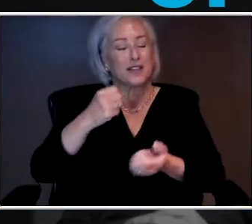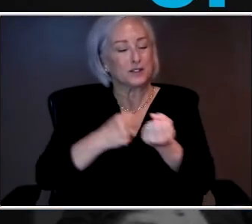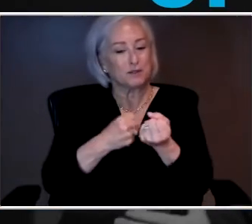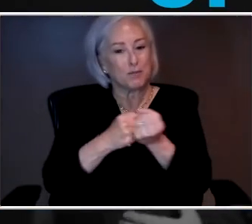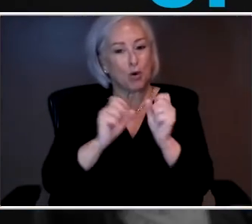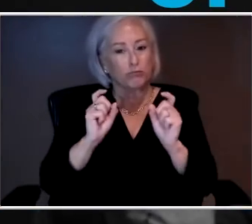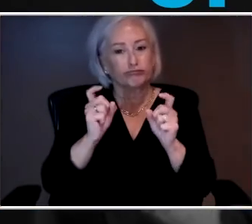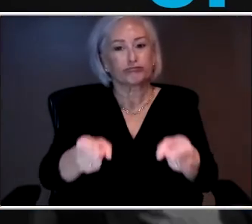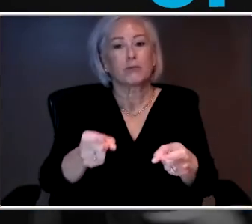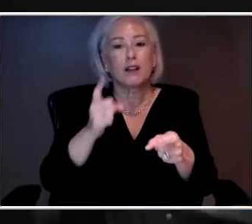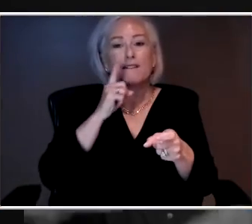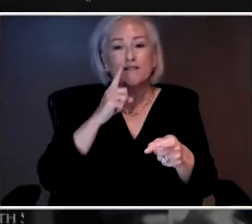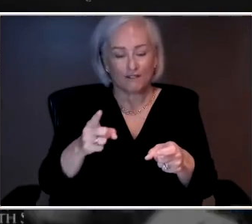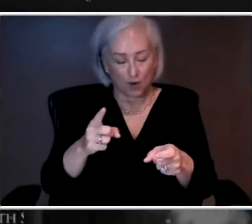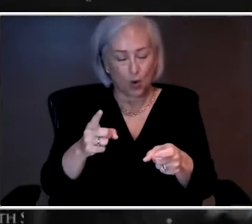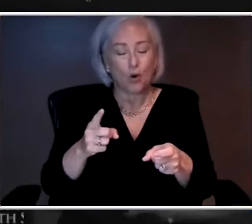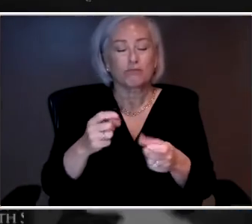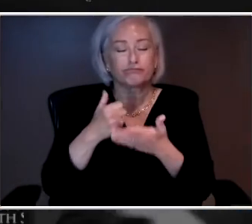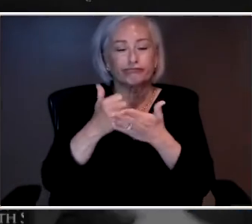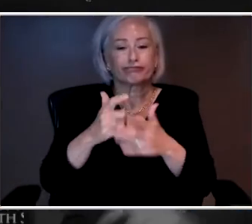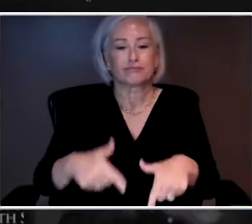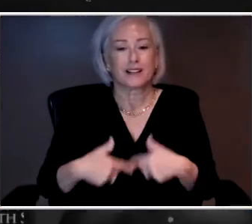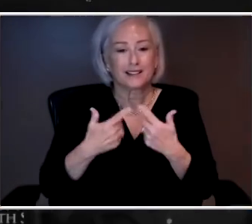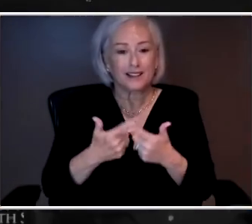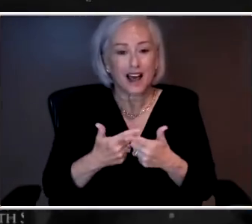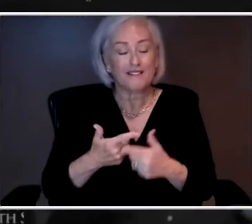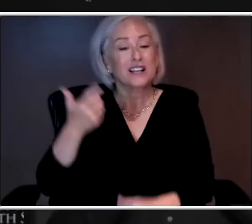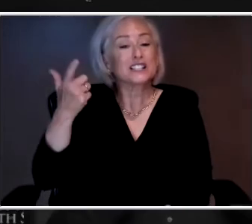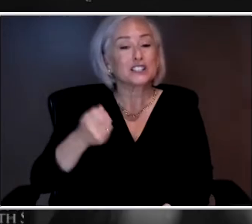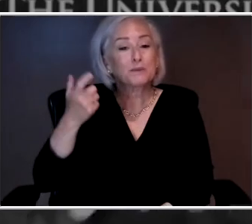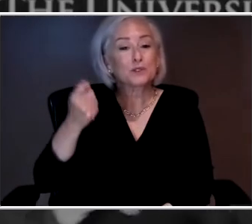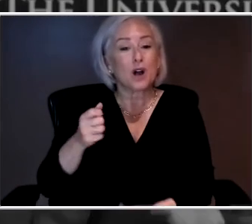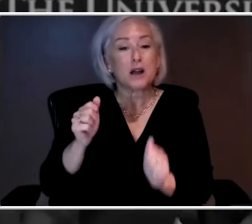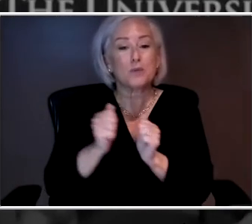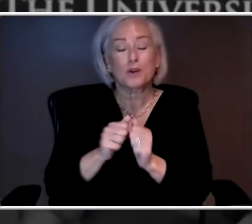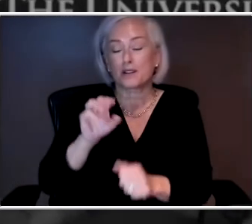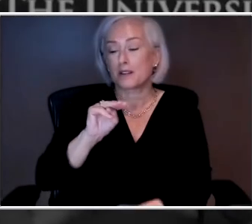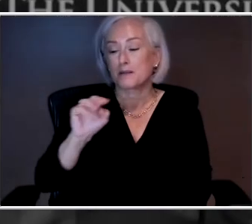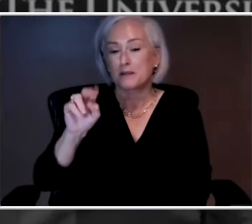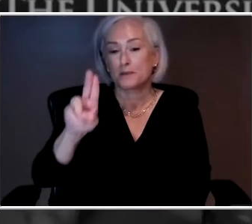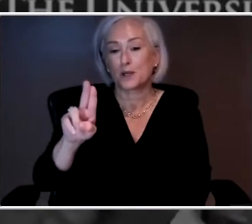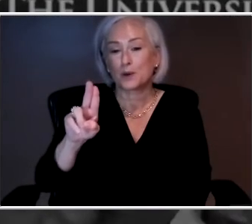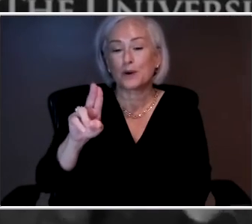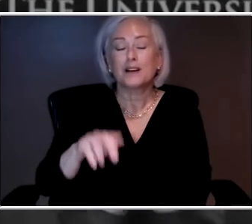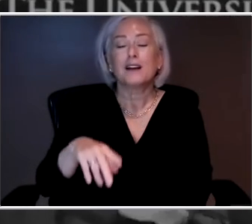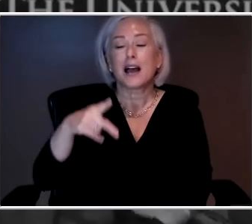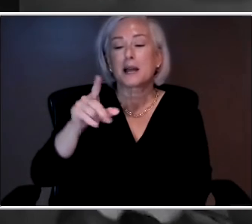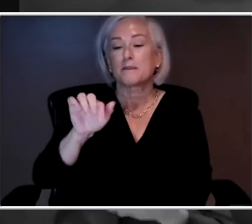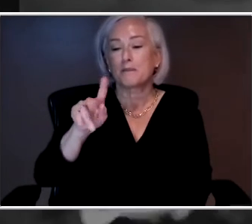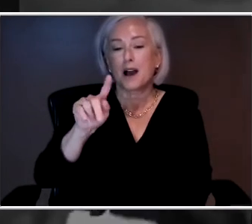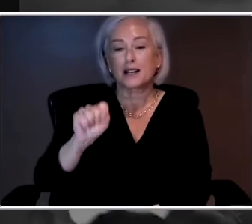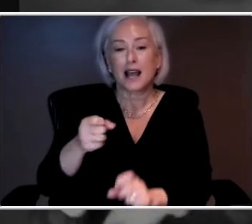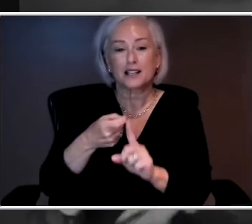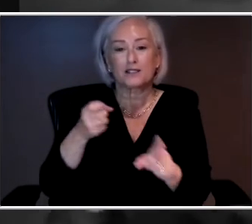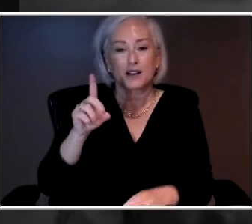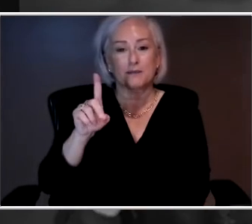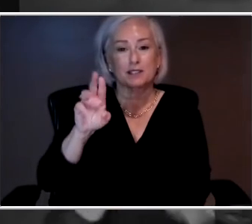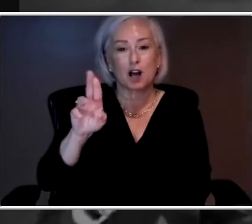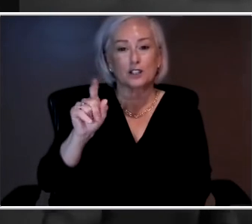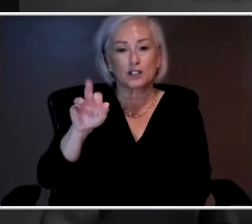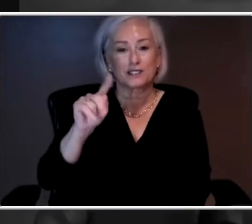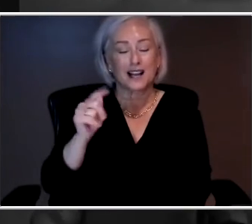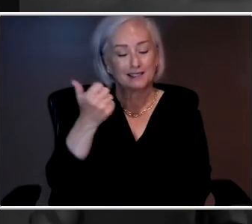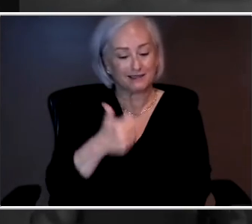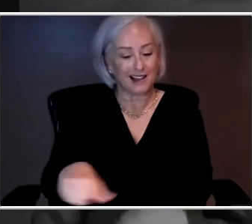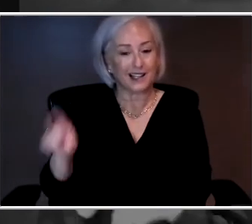Subscribe to our Morning Medical Update and Open Mics with Dr. Stites podcast. Now, everywhere podcasts are available.